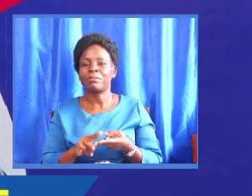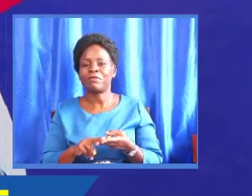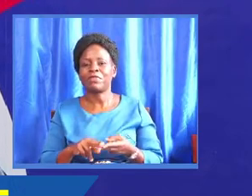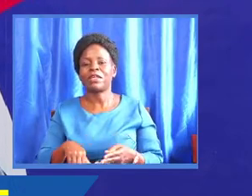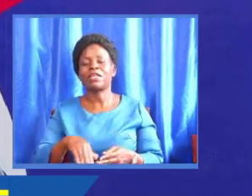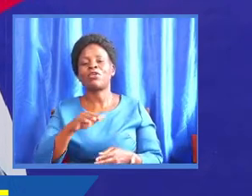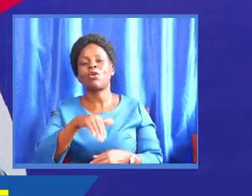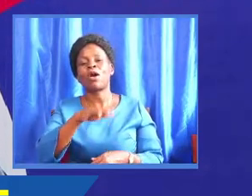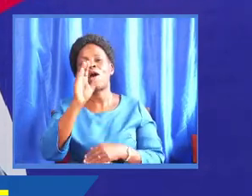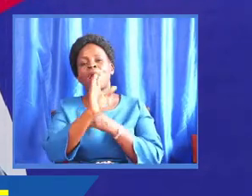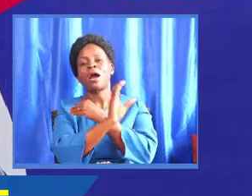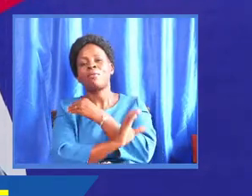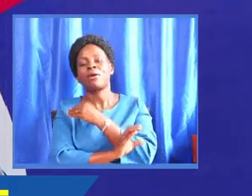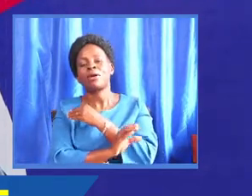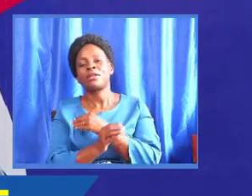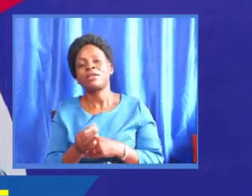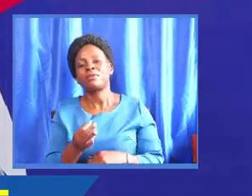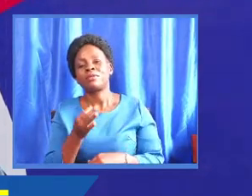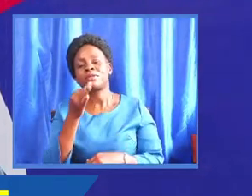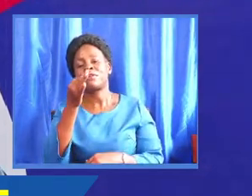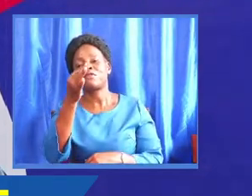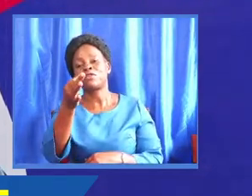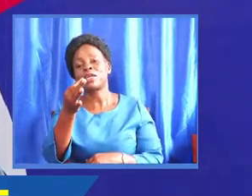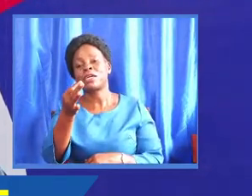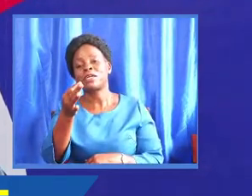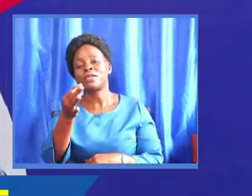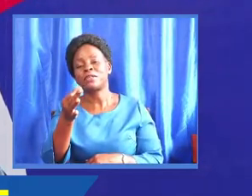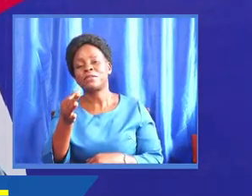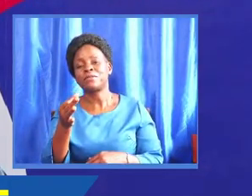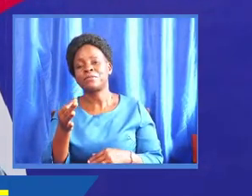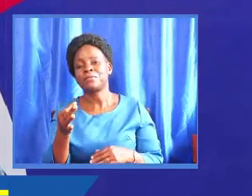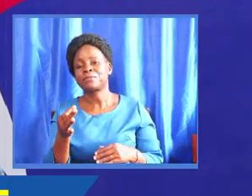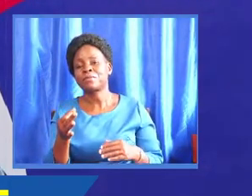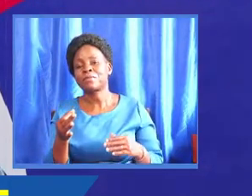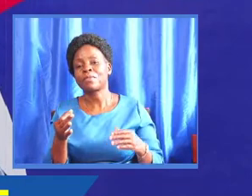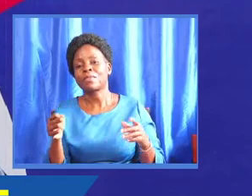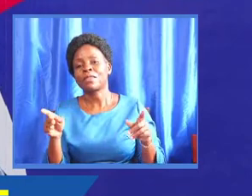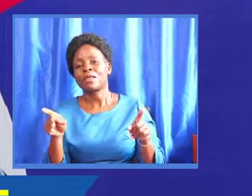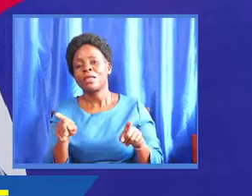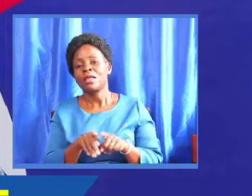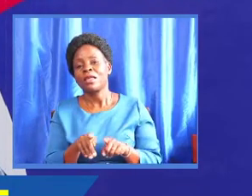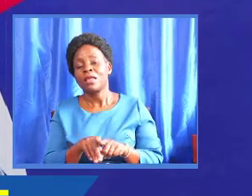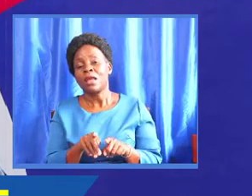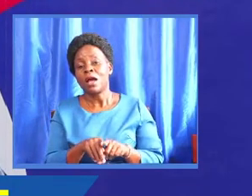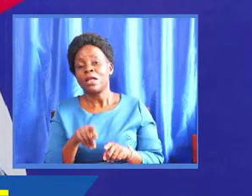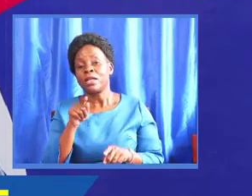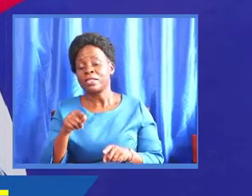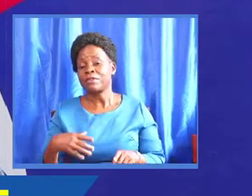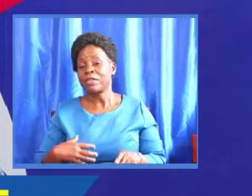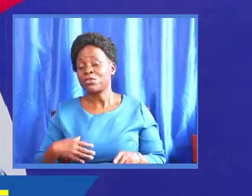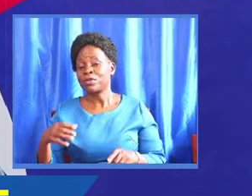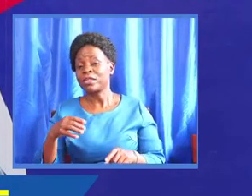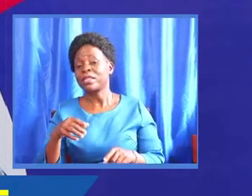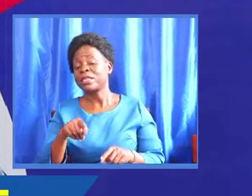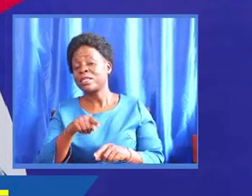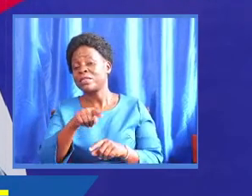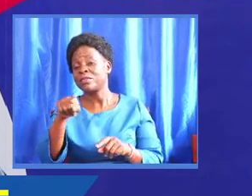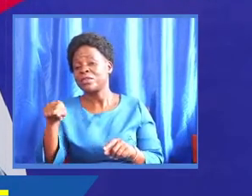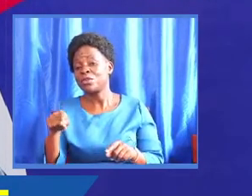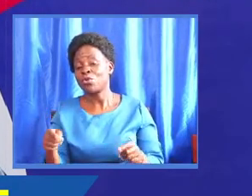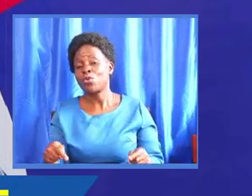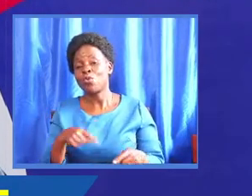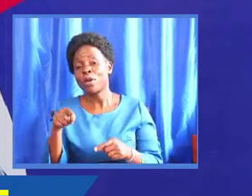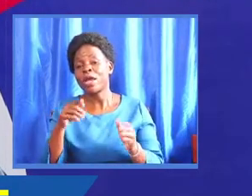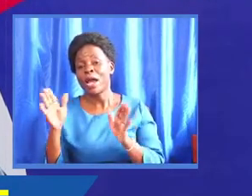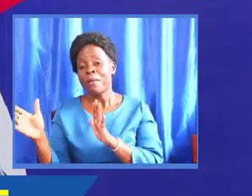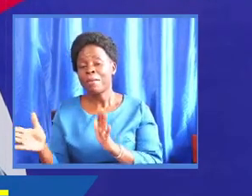That's the future of Kampala I see. And as far as real estate is concerned, we are planning